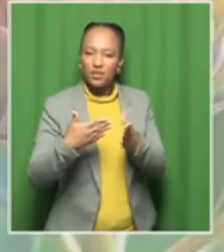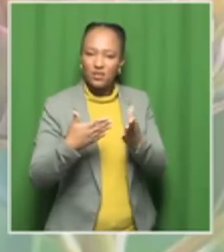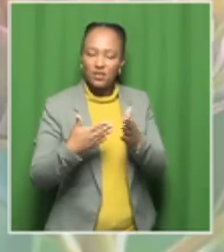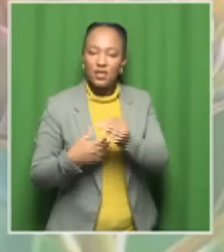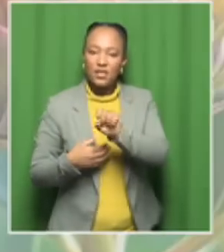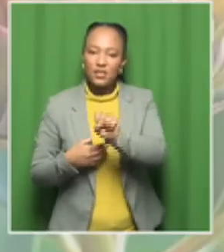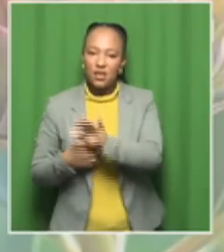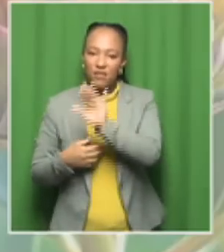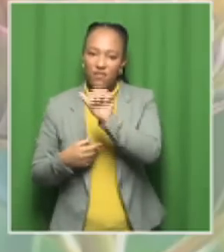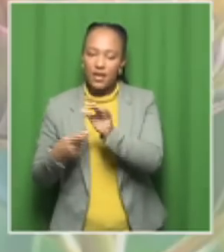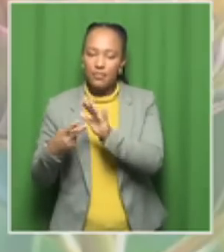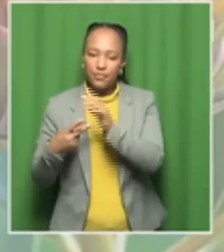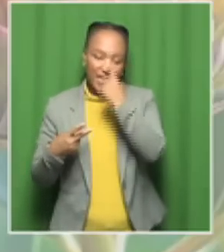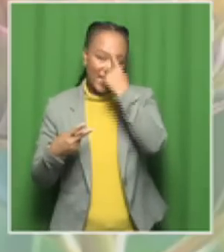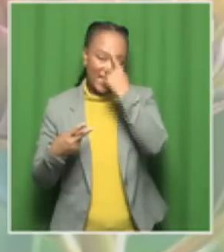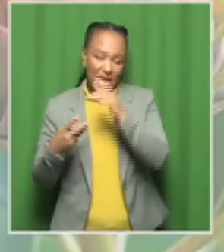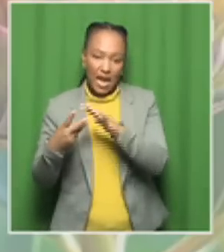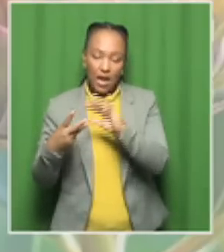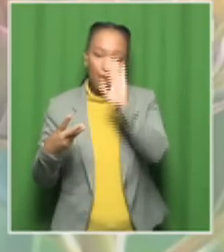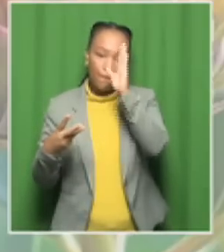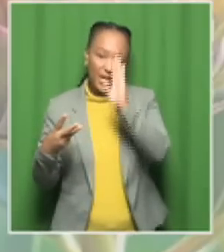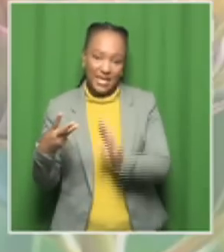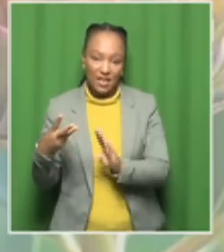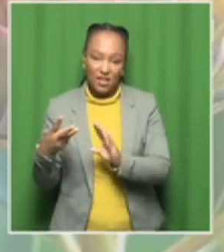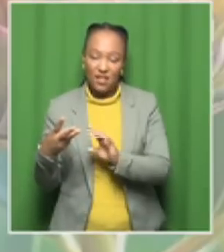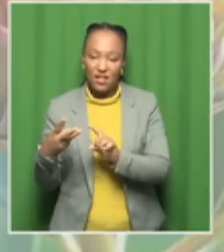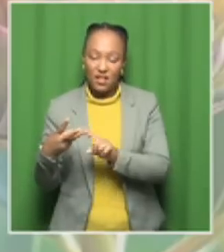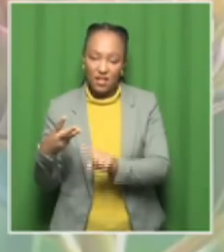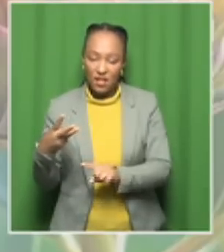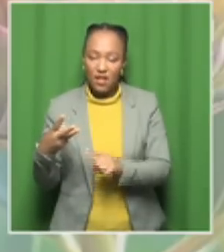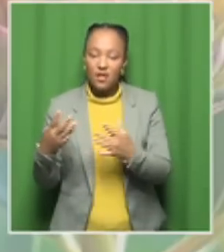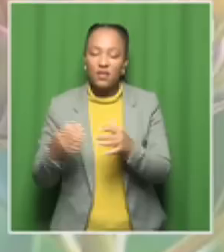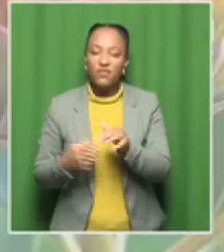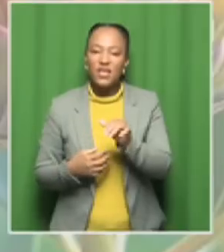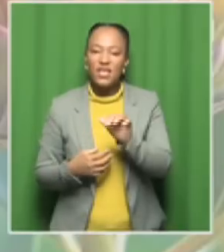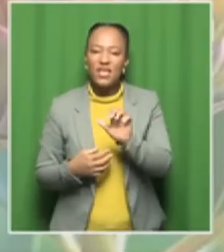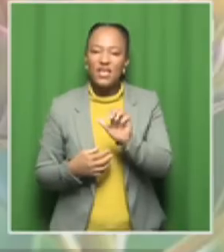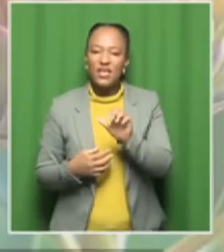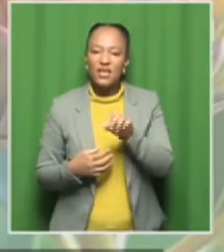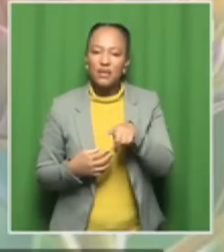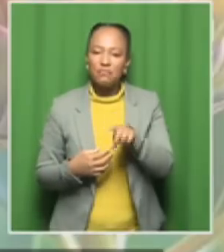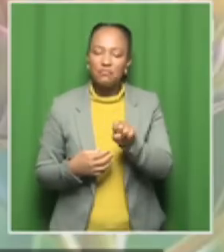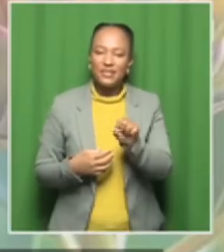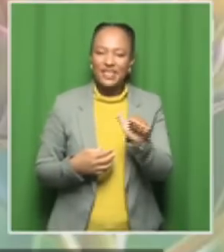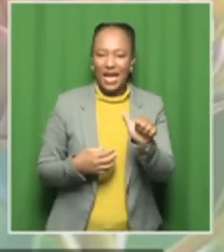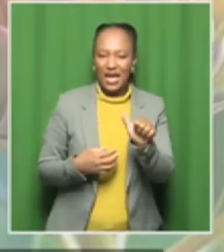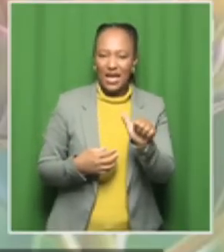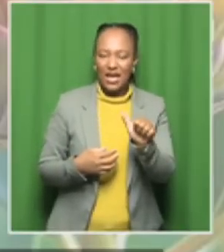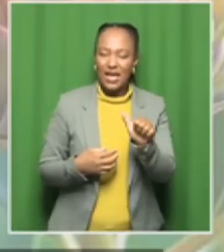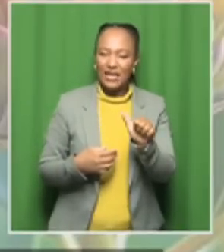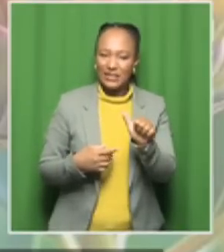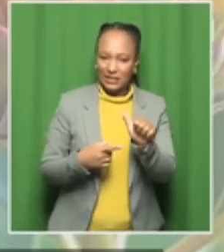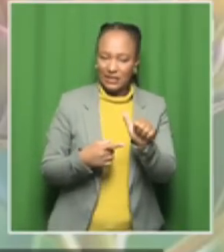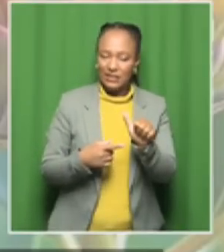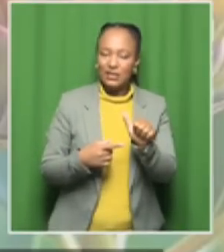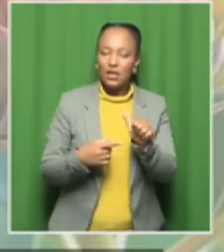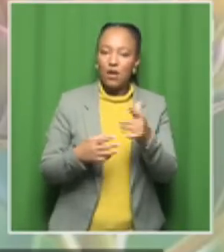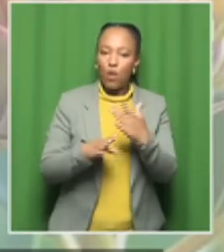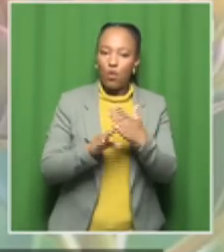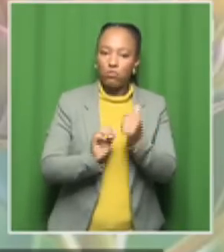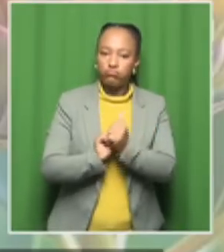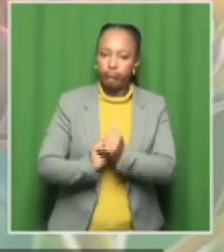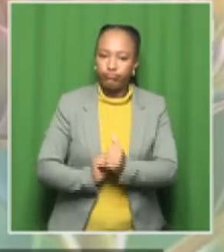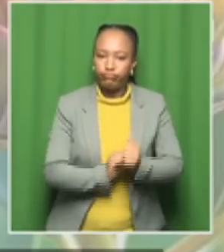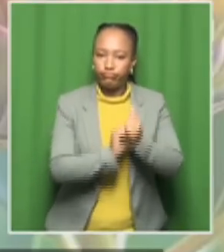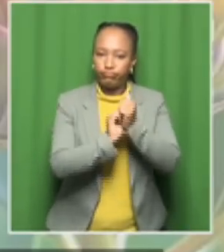and Brazil have got what we call the IPSA initiative, where we are promoting South-South cooperation amongst ourselves, but